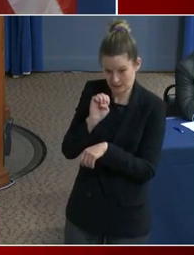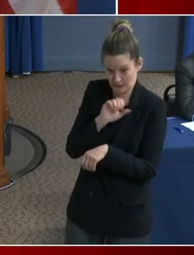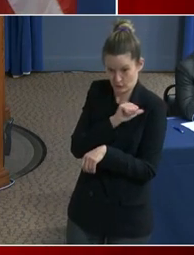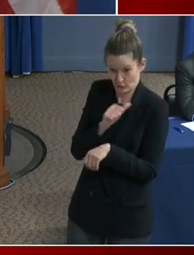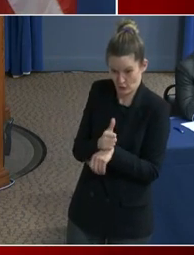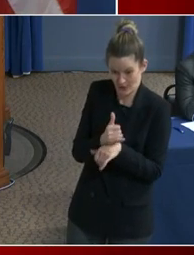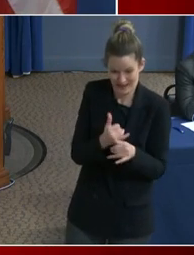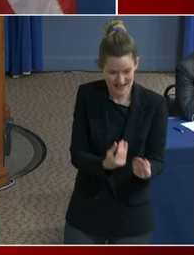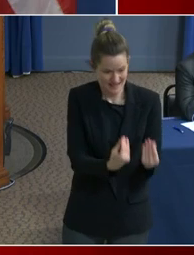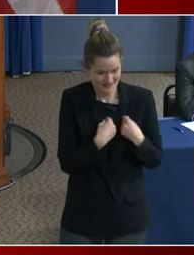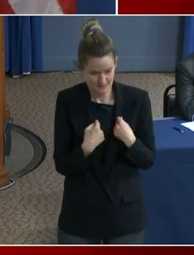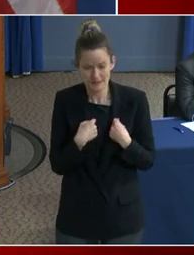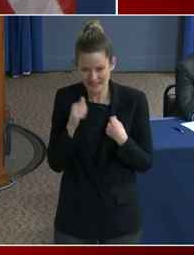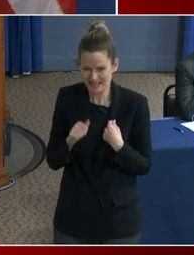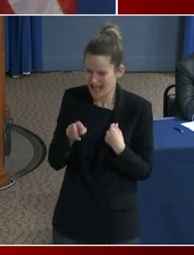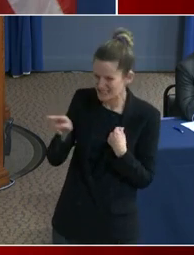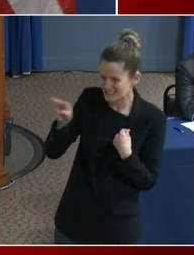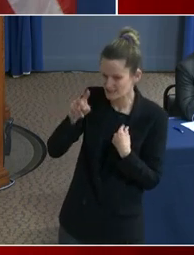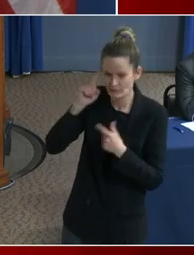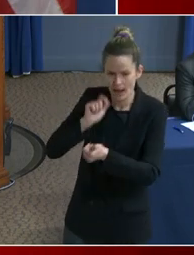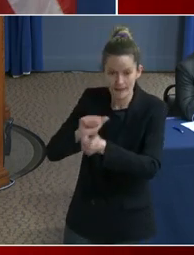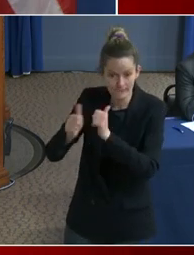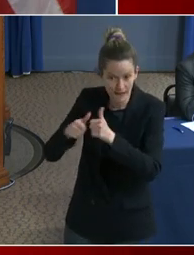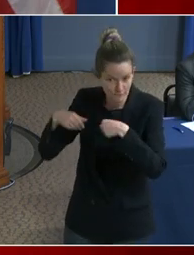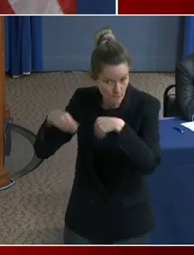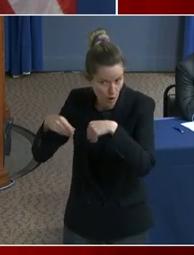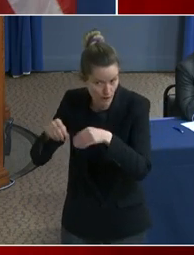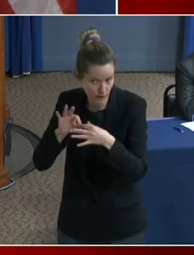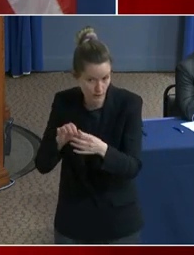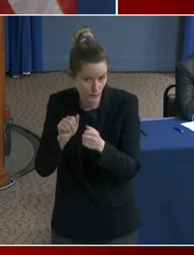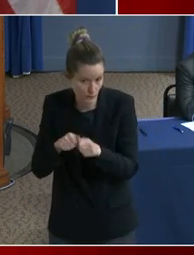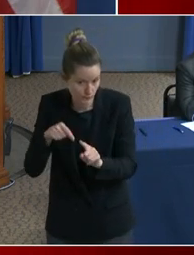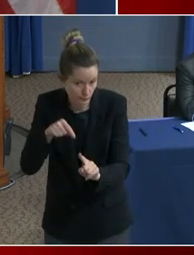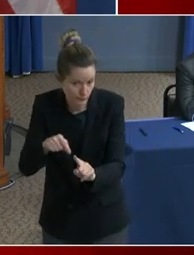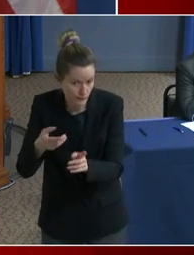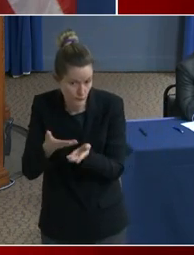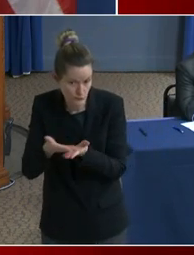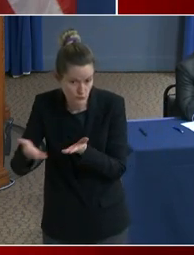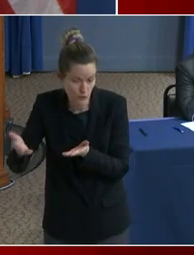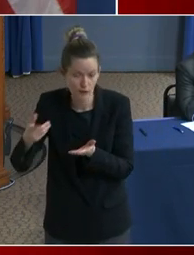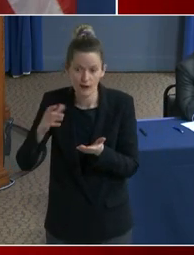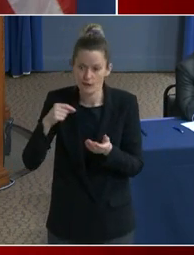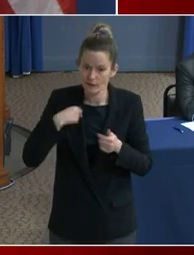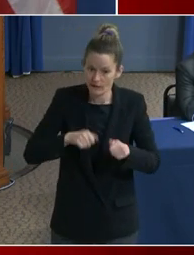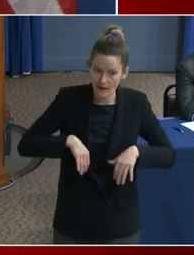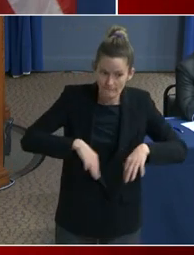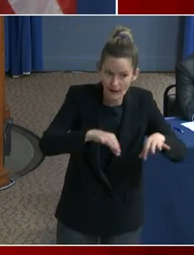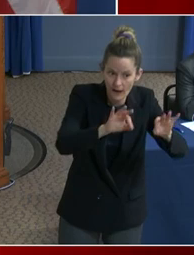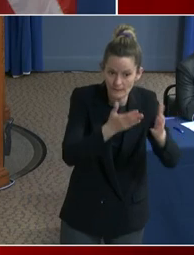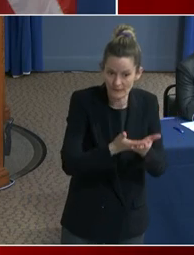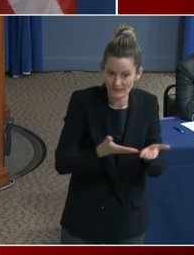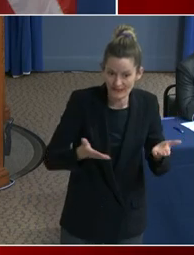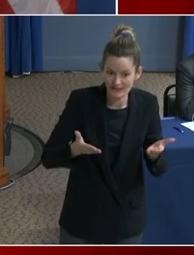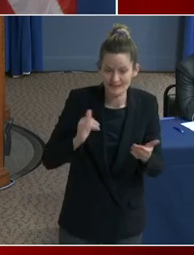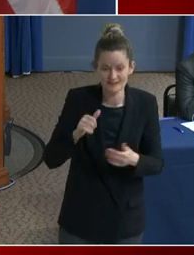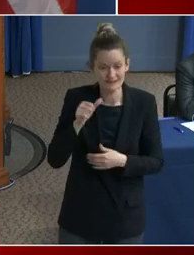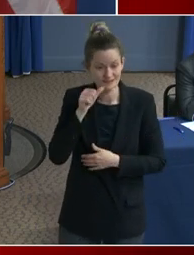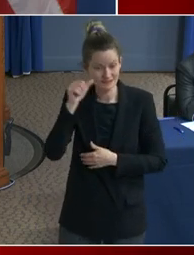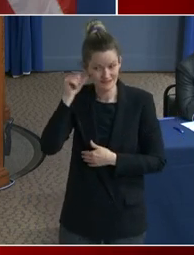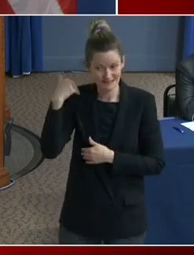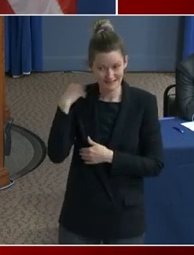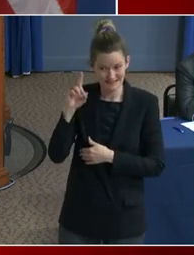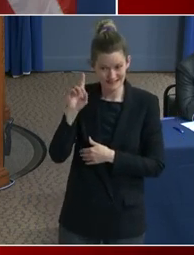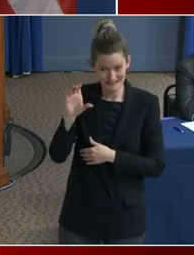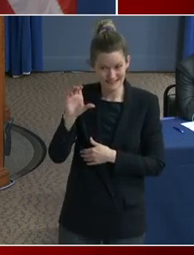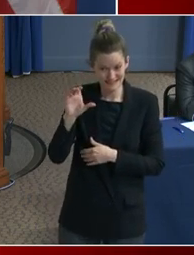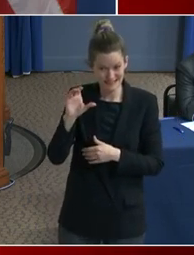market for goods a lot faster and procure those goods. So I was made aware yesterday that DC Health